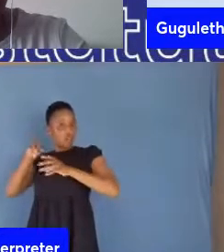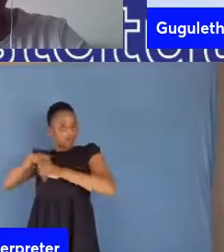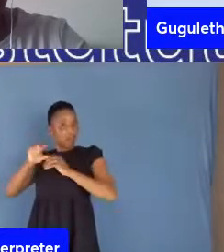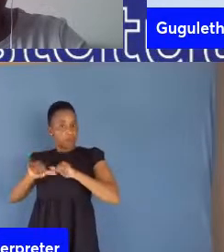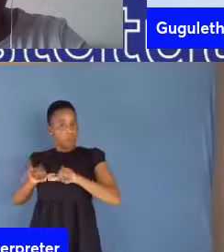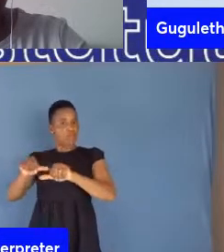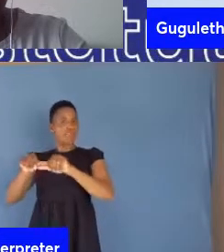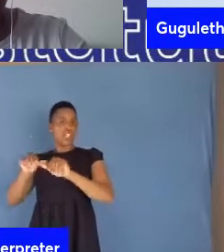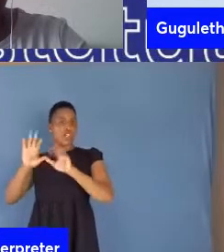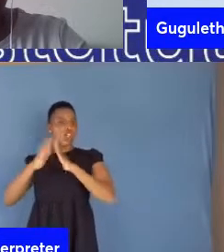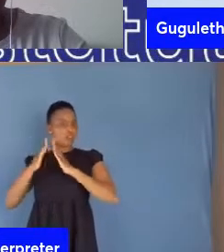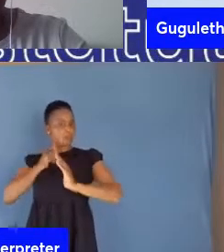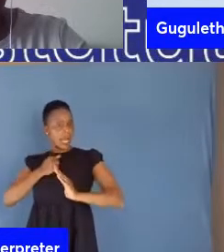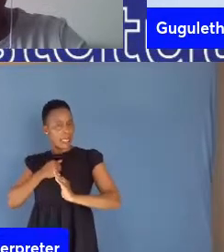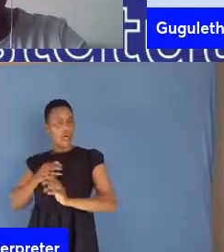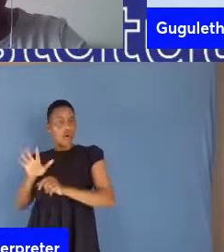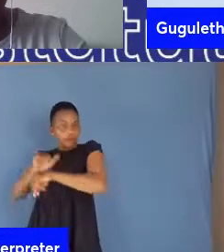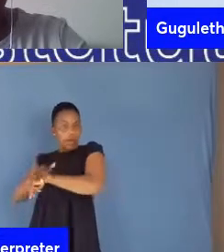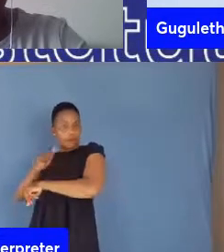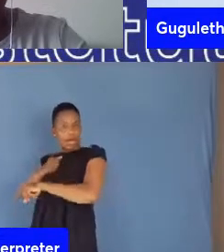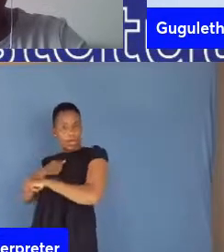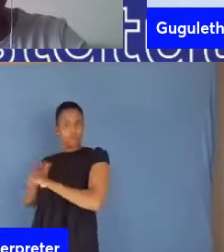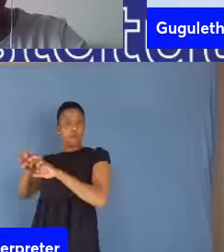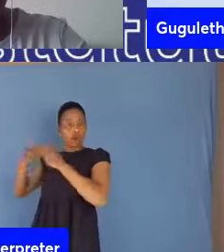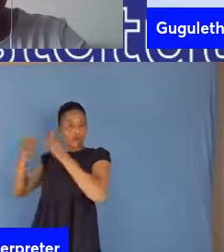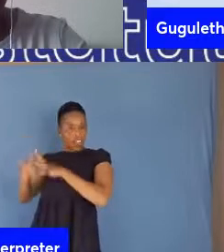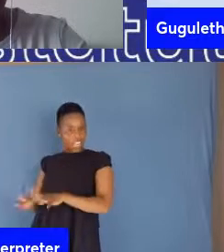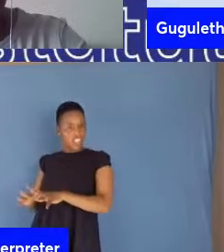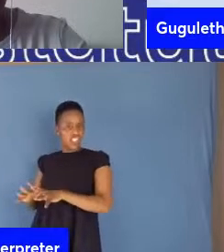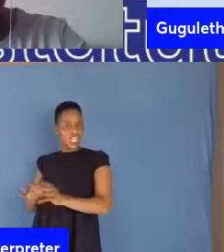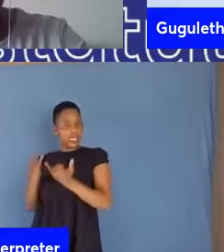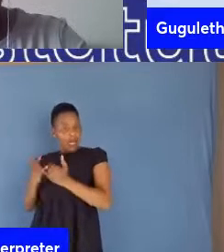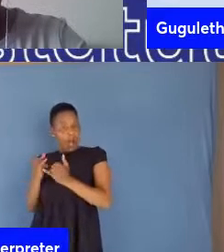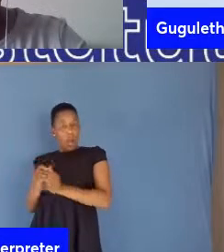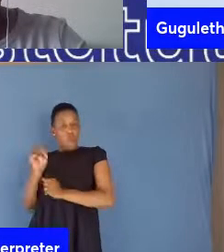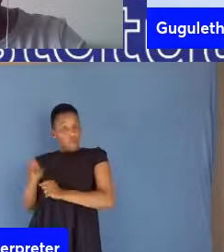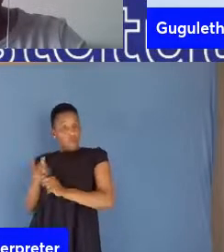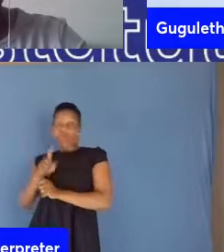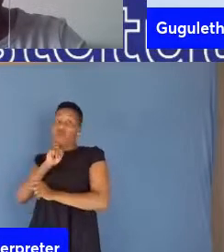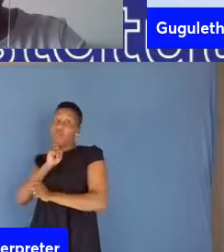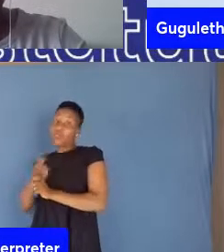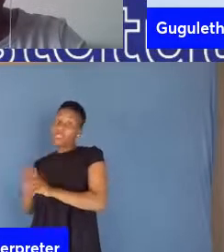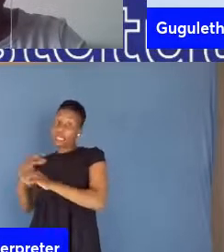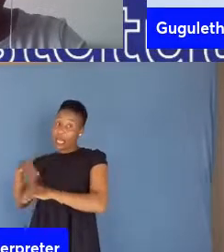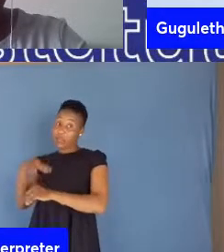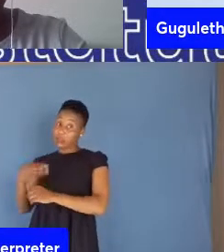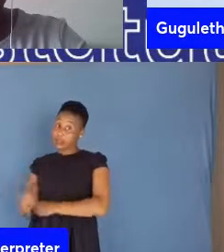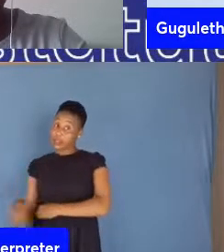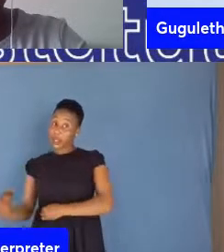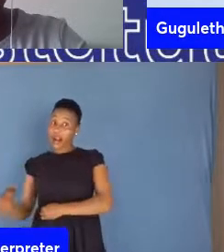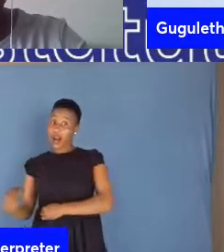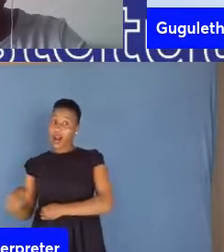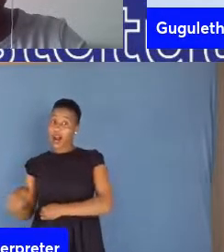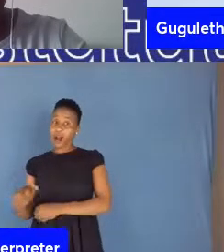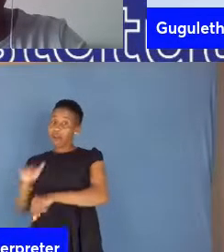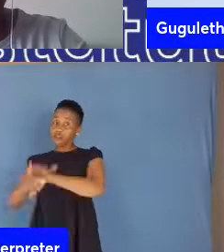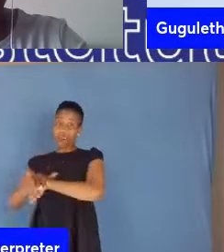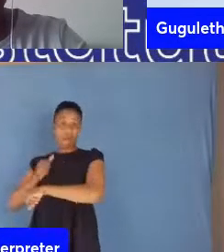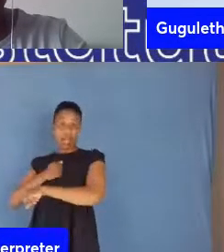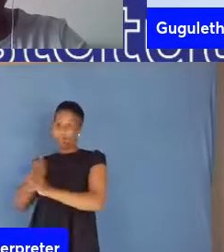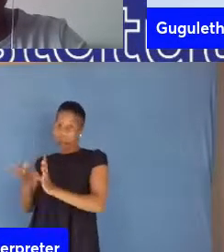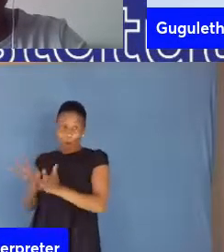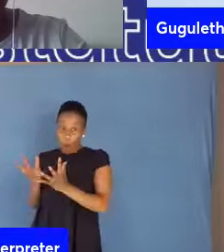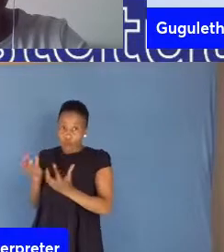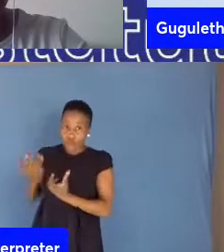rape, you're not and you are into young girls and you are taking advantage of young girls, then you're not going to be amongst us,